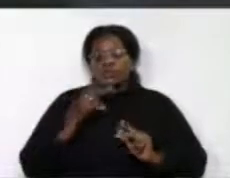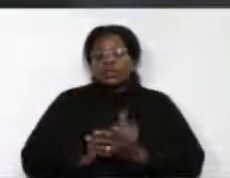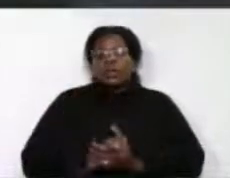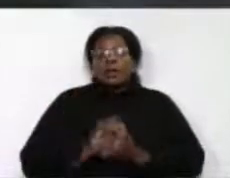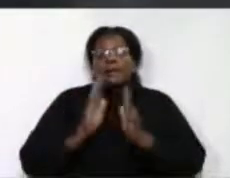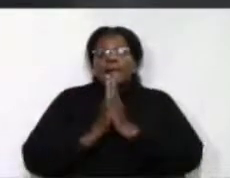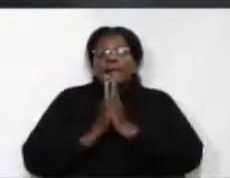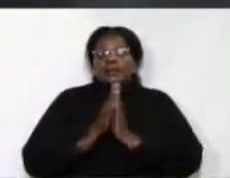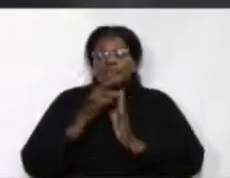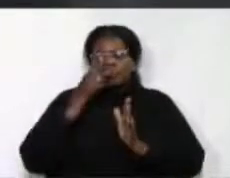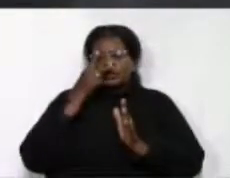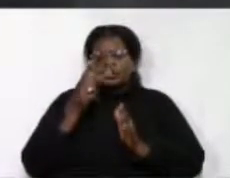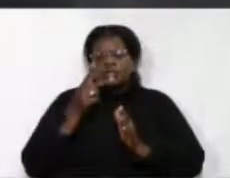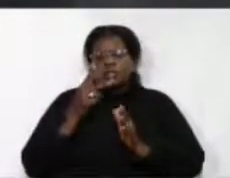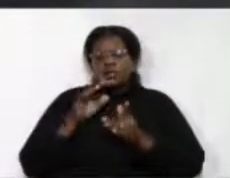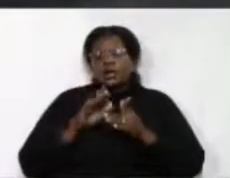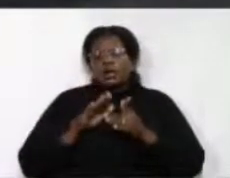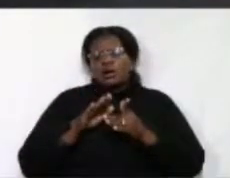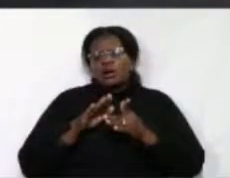qualify, and all the best.